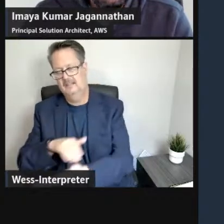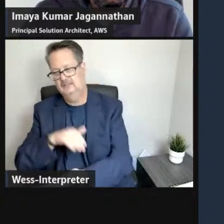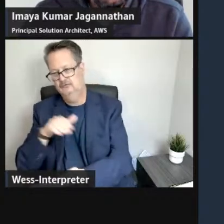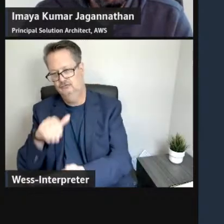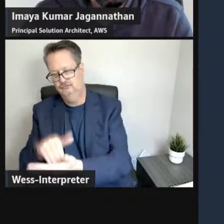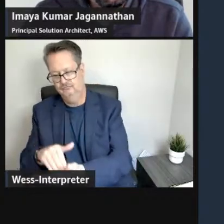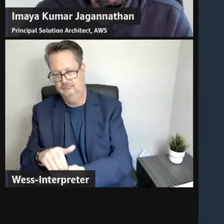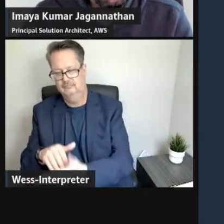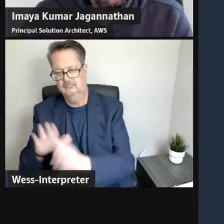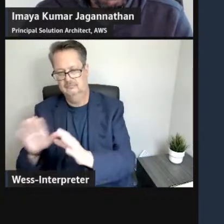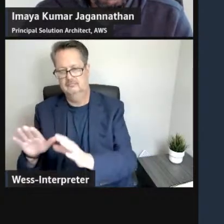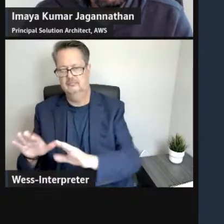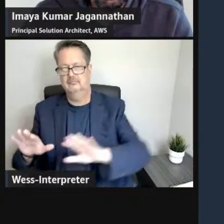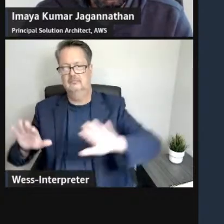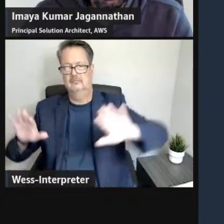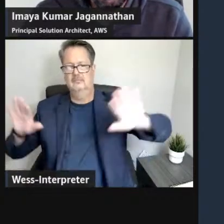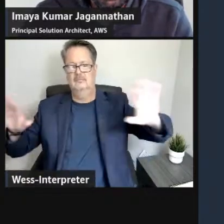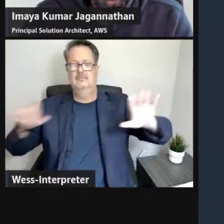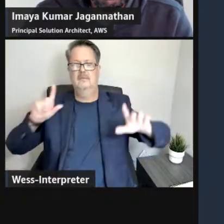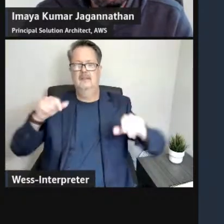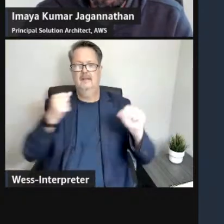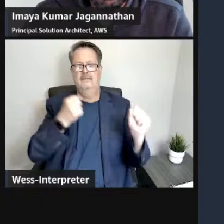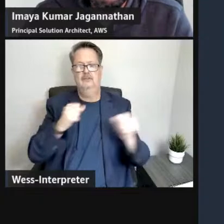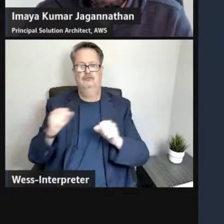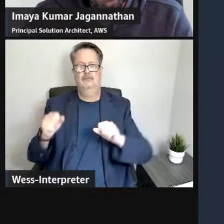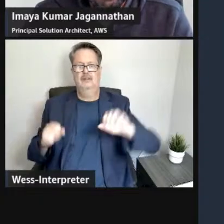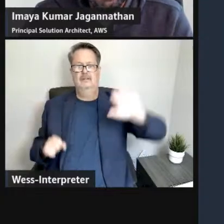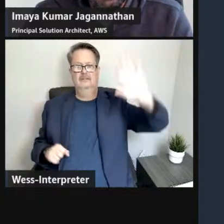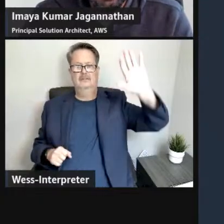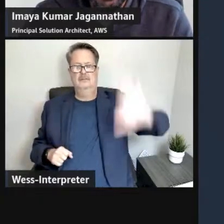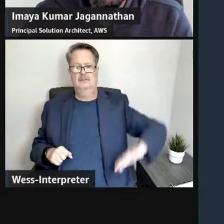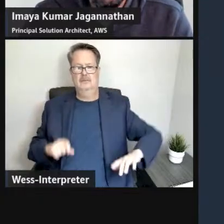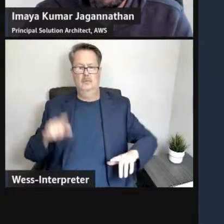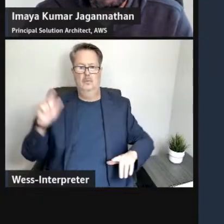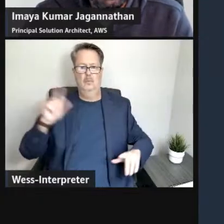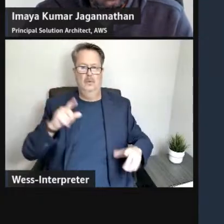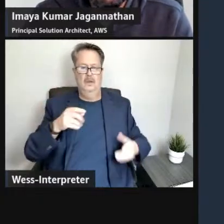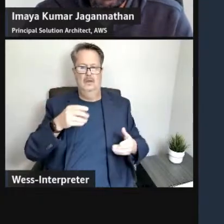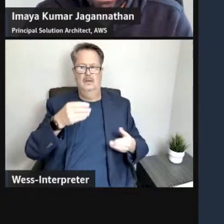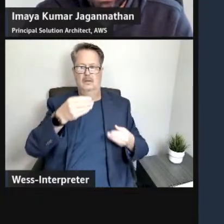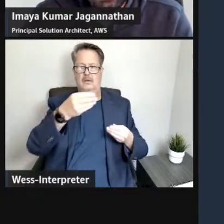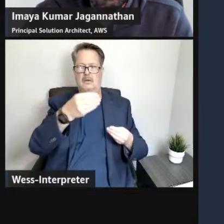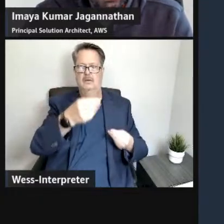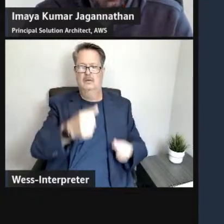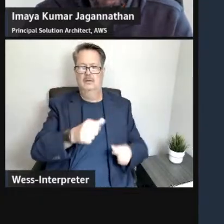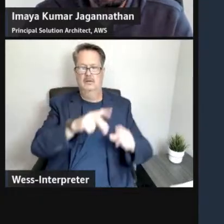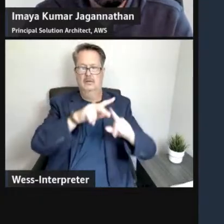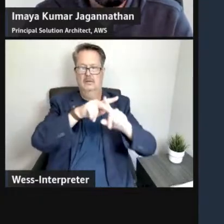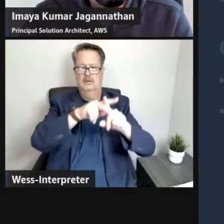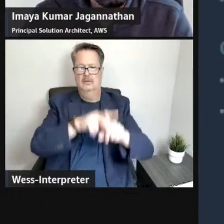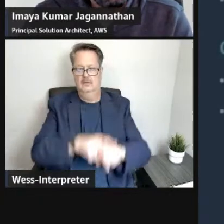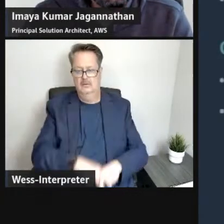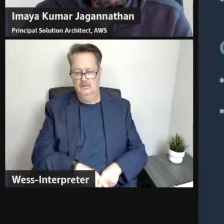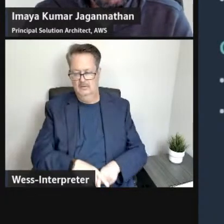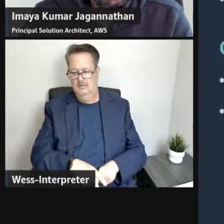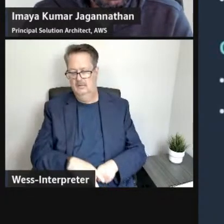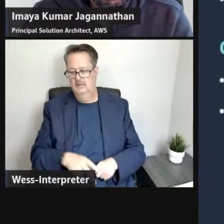you come up with a strategy where you can distribute the load across different layers of the collector.